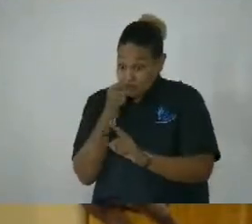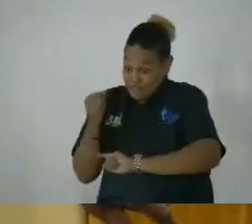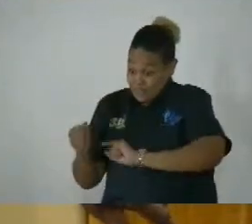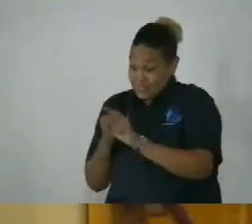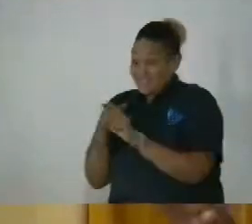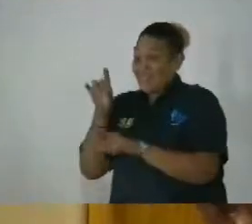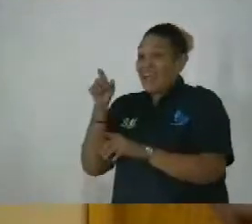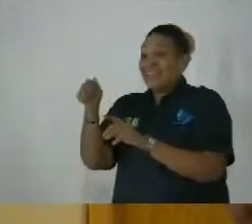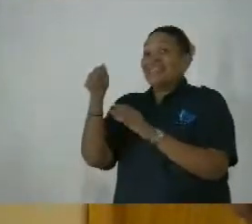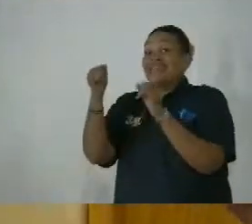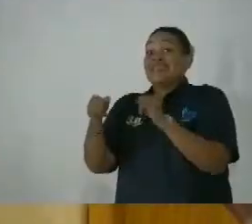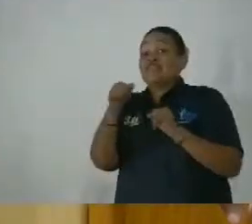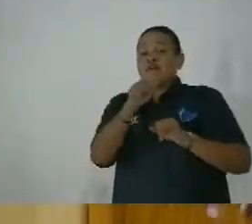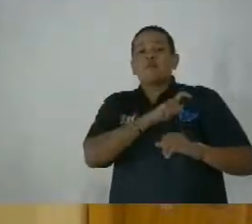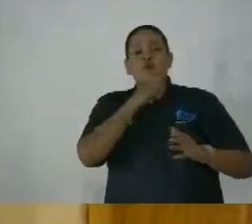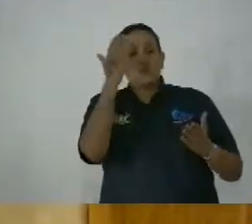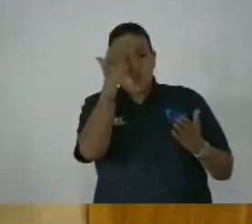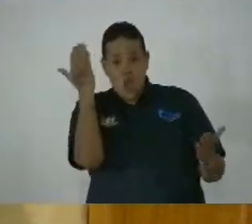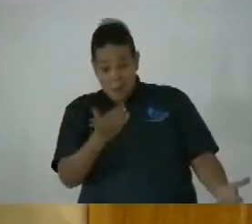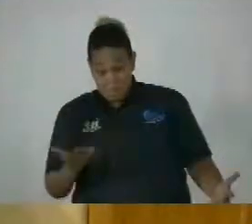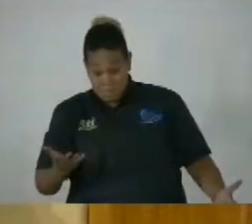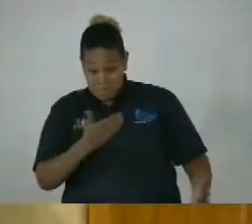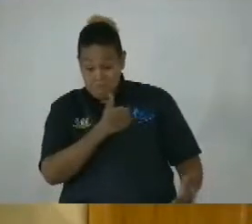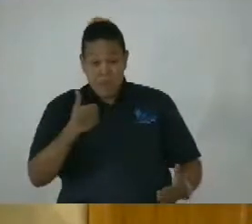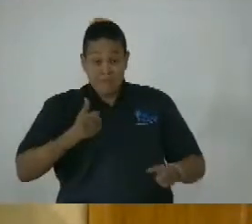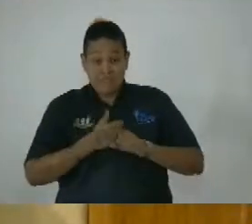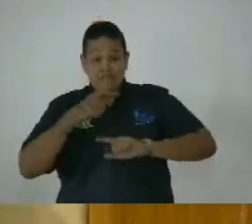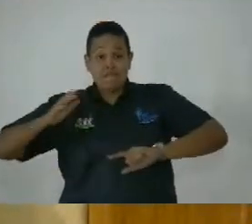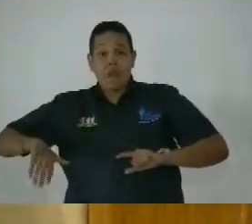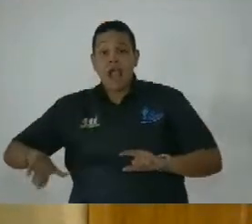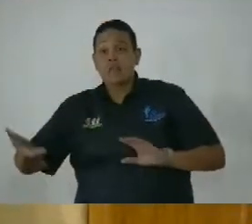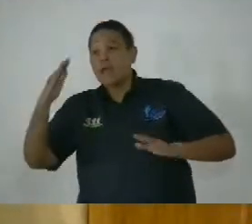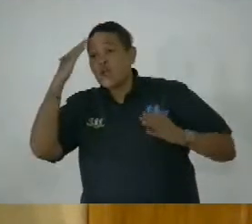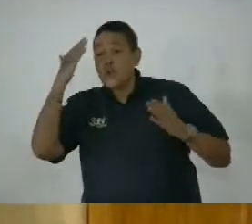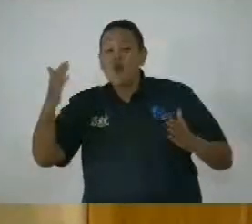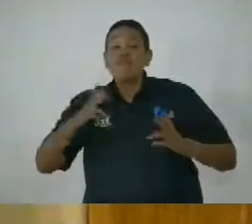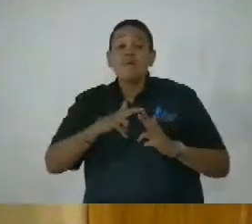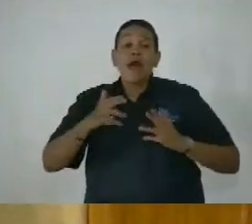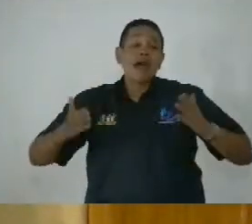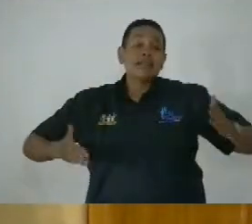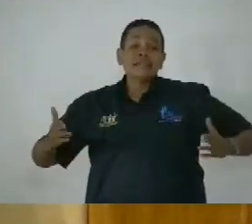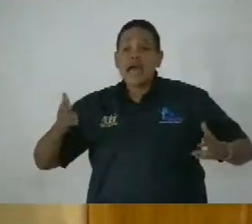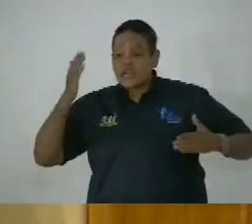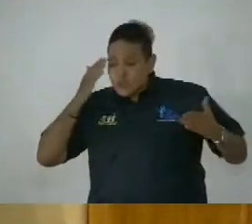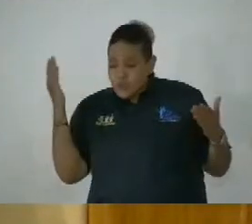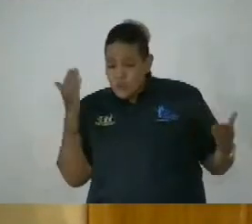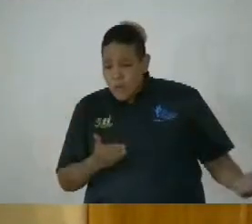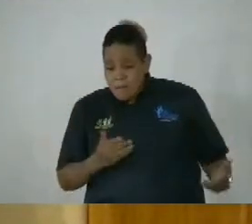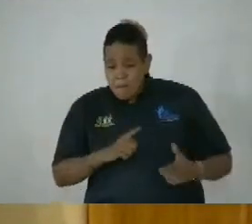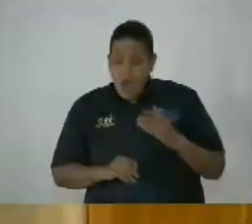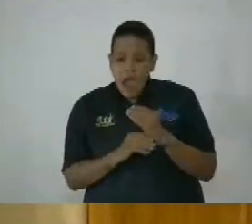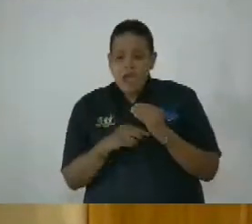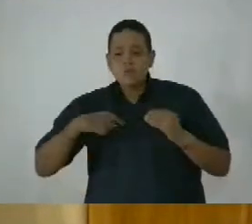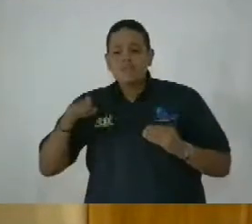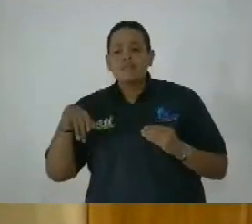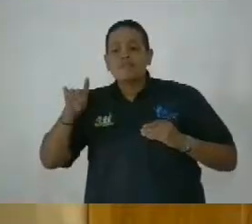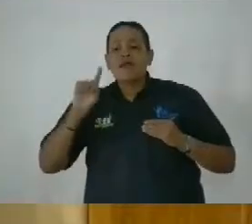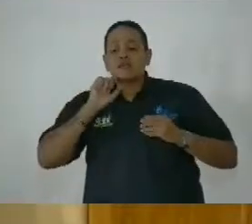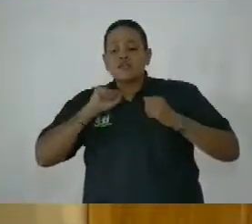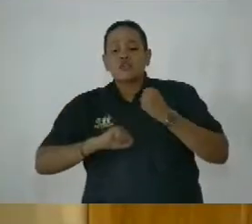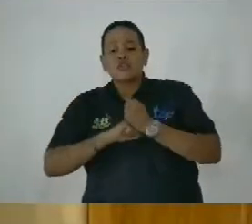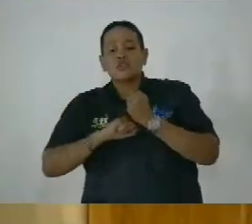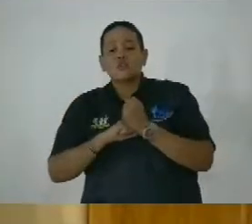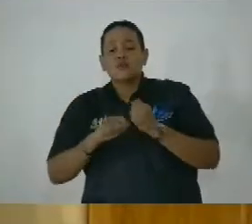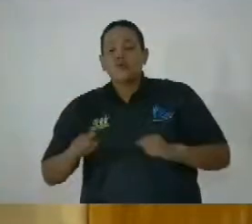The police know them. Members of parliament from either side know them. And we need to find a way to support